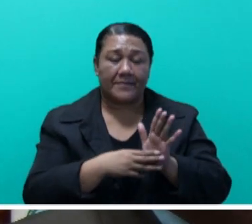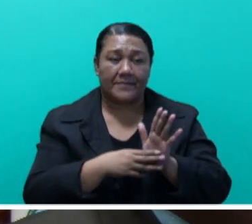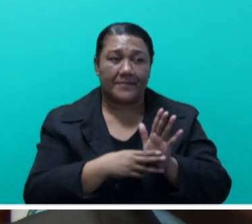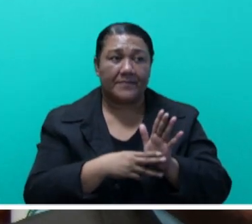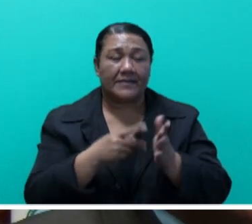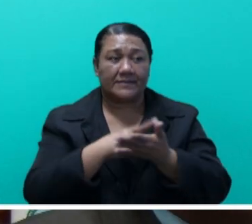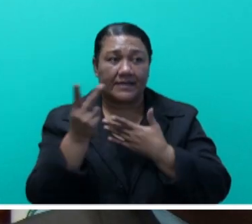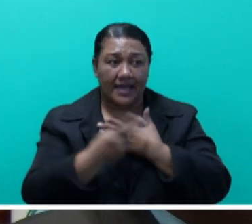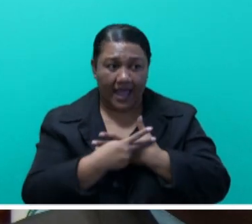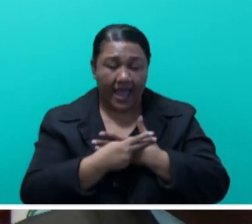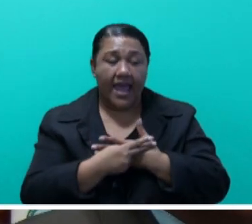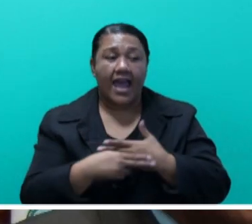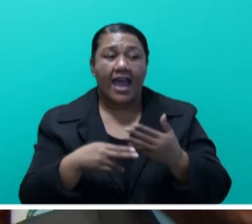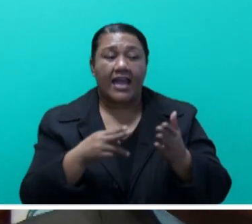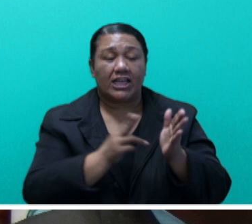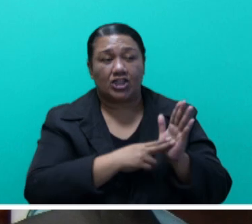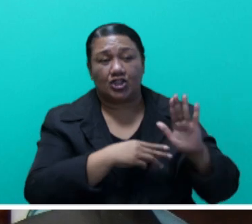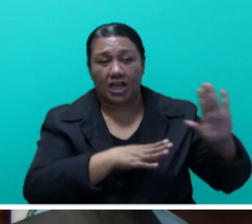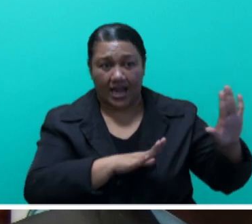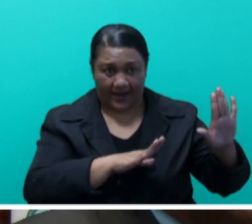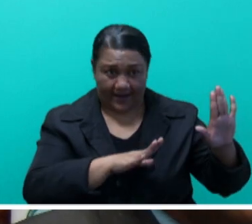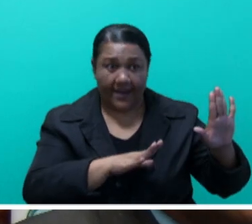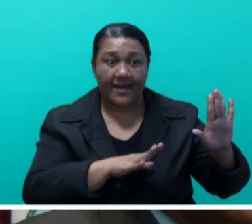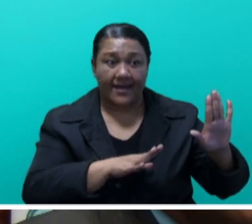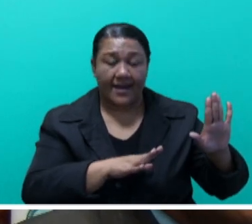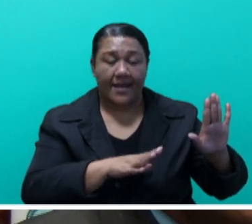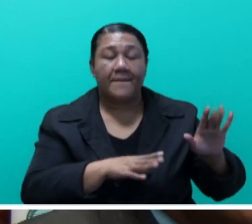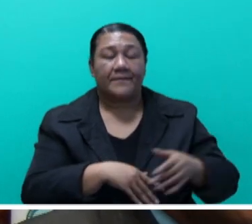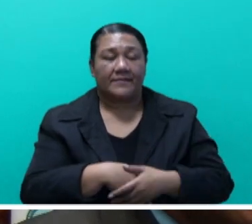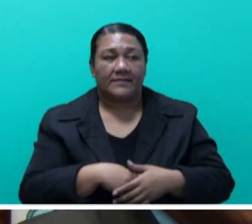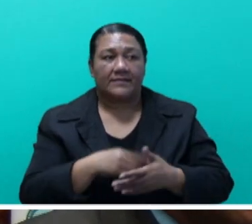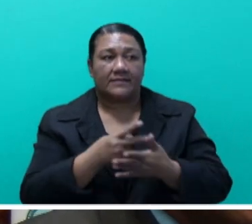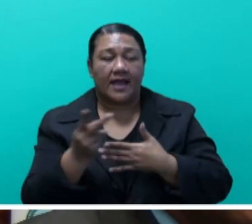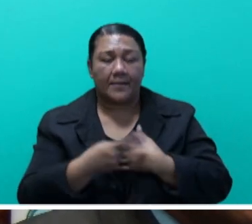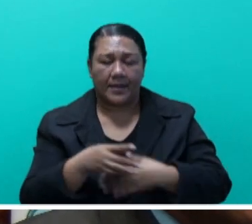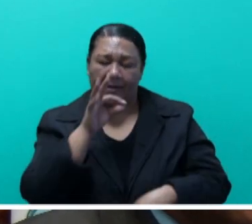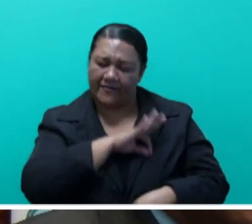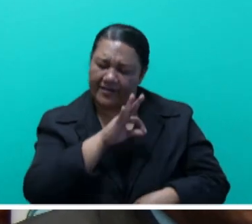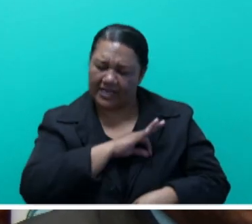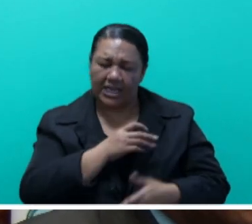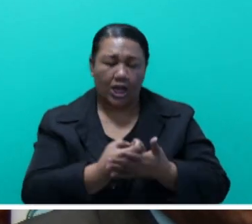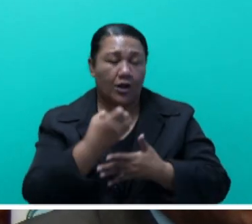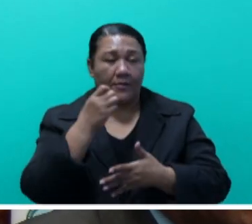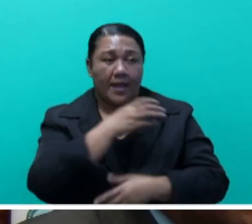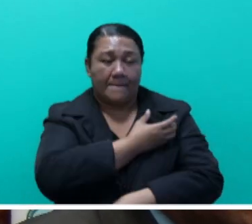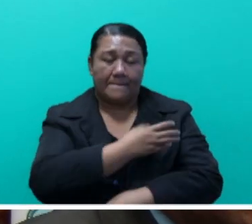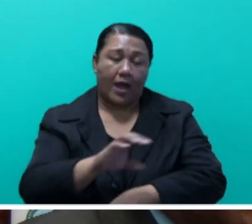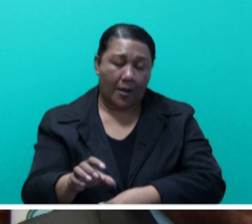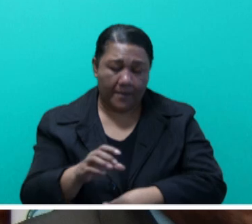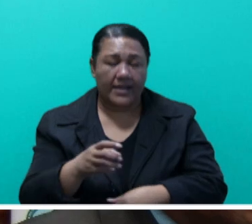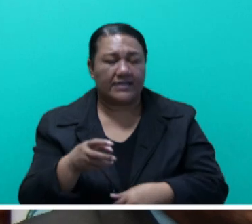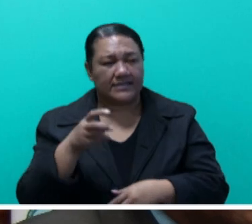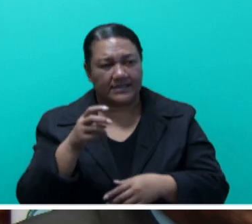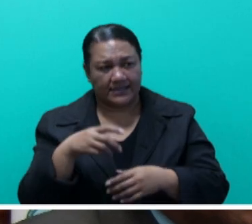work scheme as initiatives for economic benefits, empowerment, and sustainable development through increase